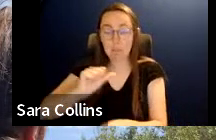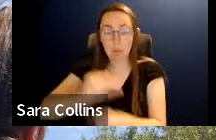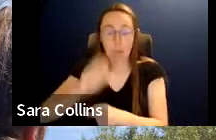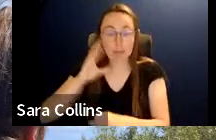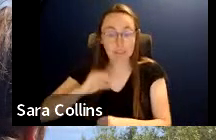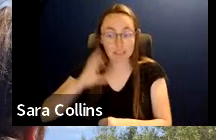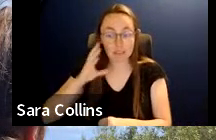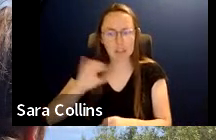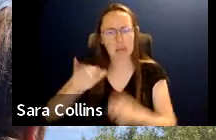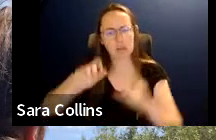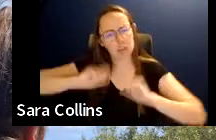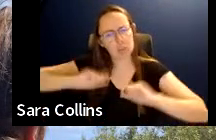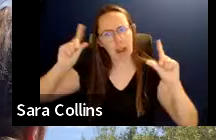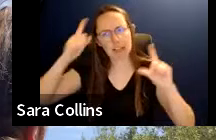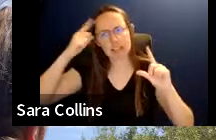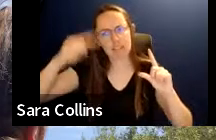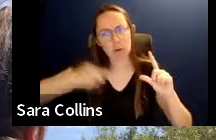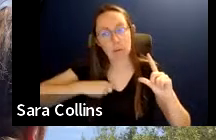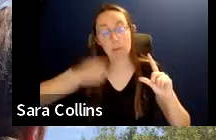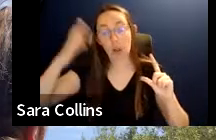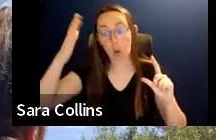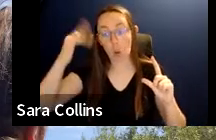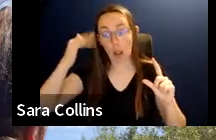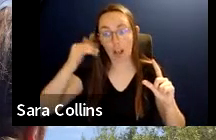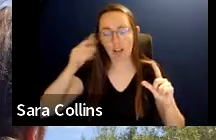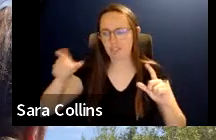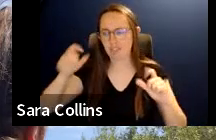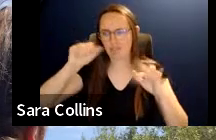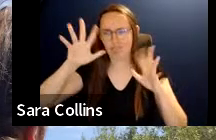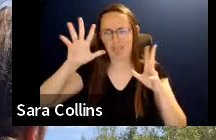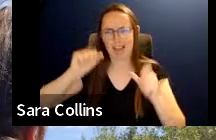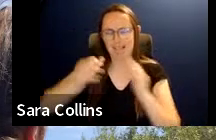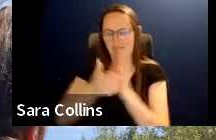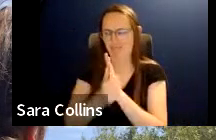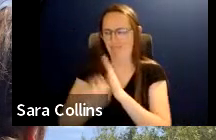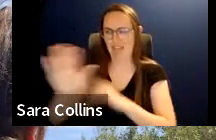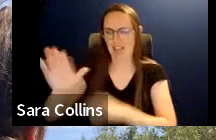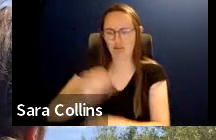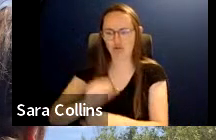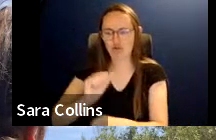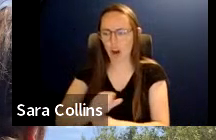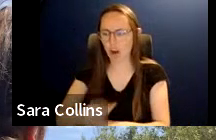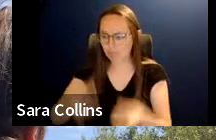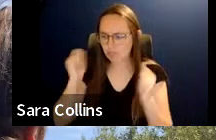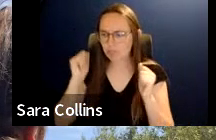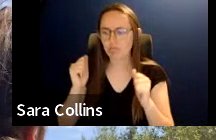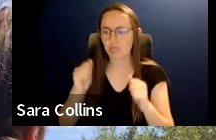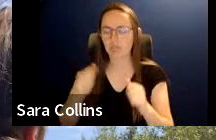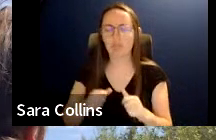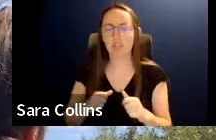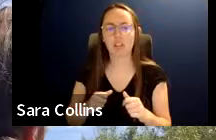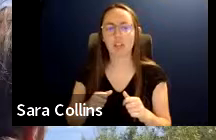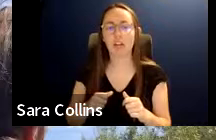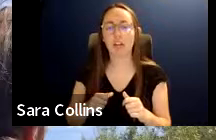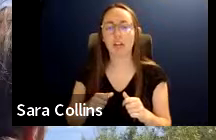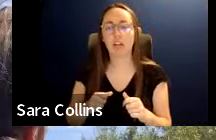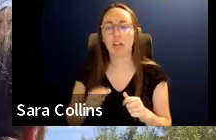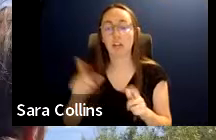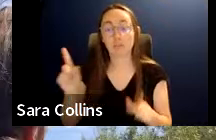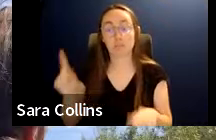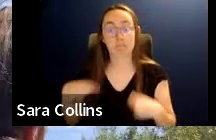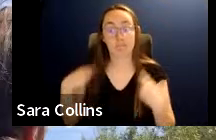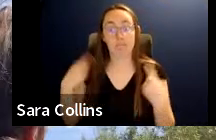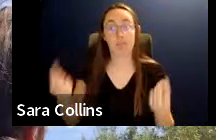which surprised me because he was terrific at his job right away. But he has since branched out